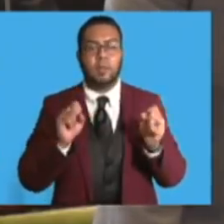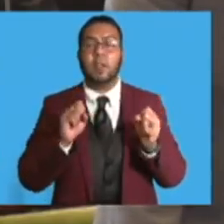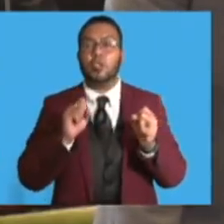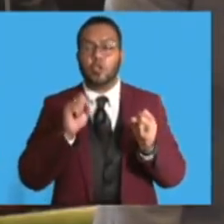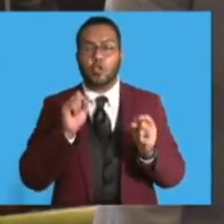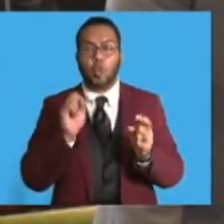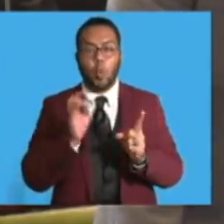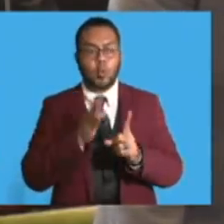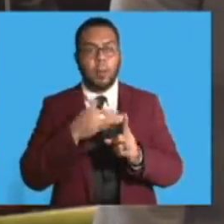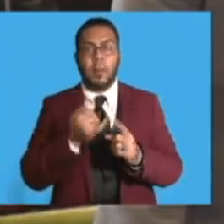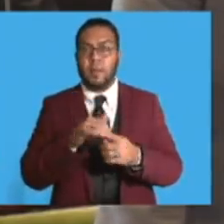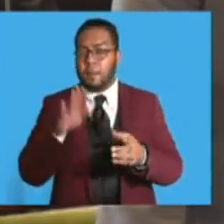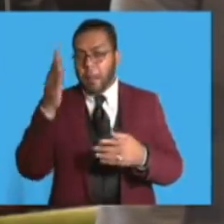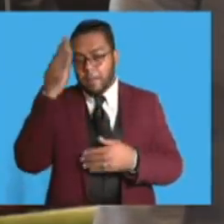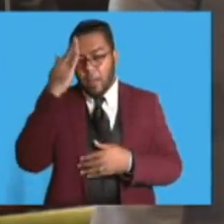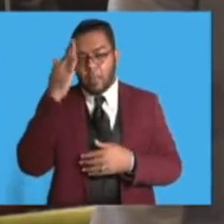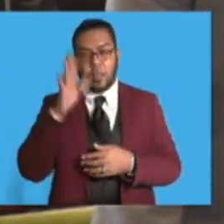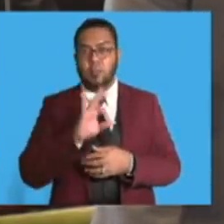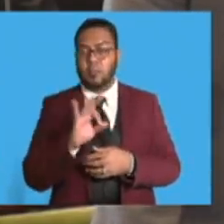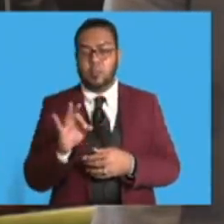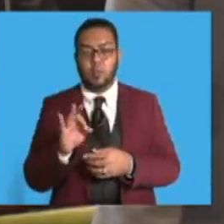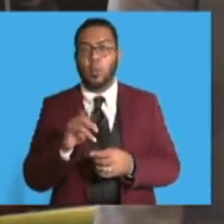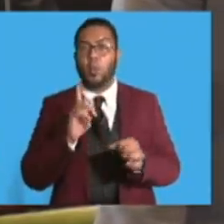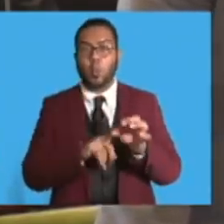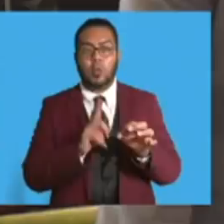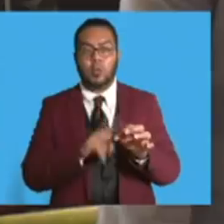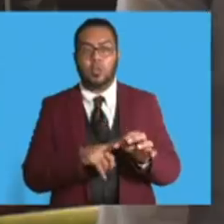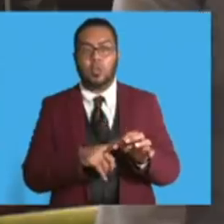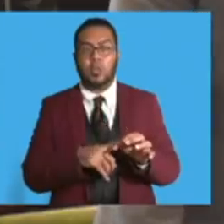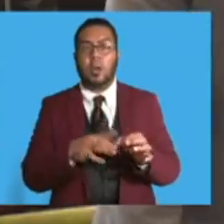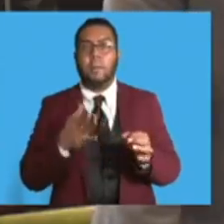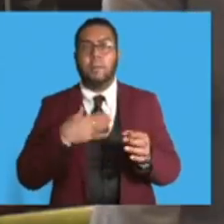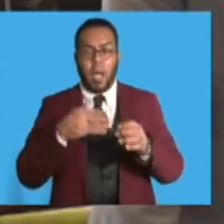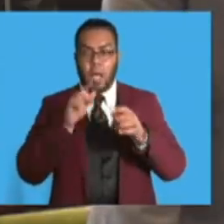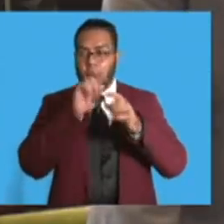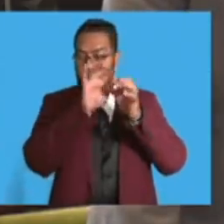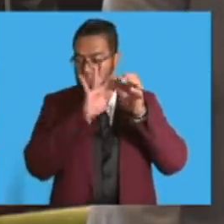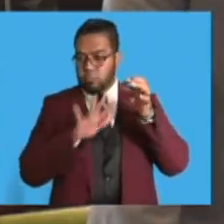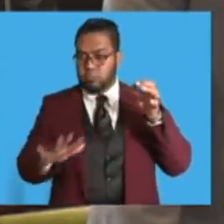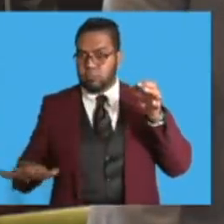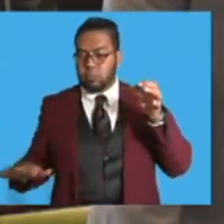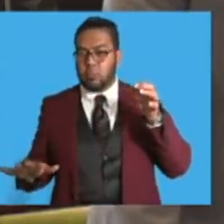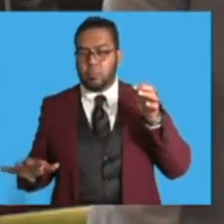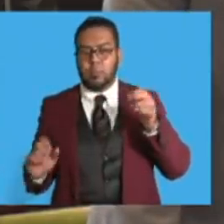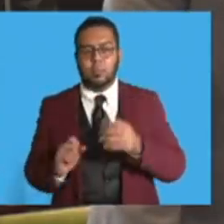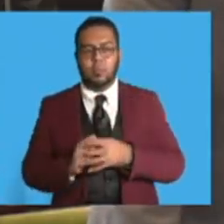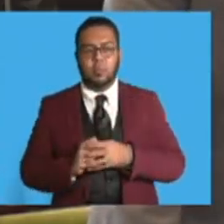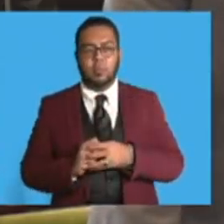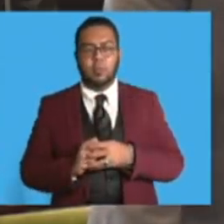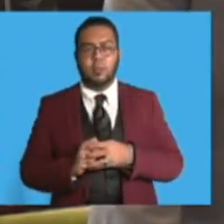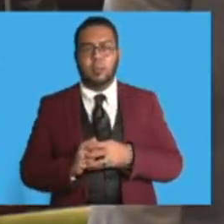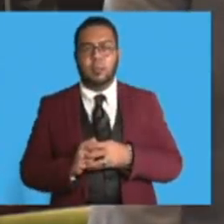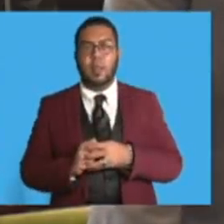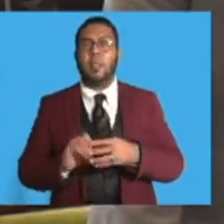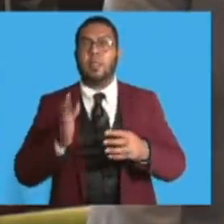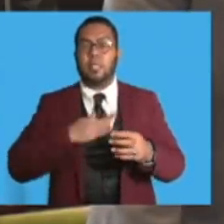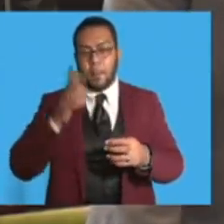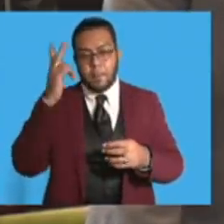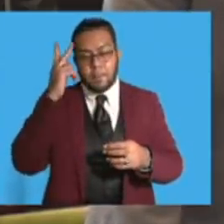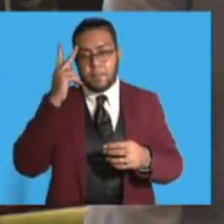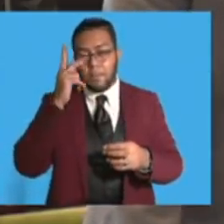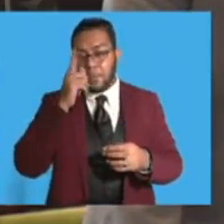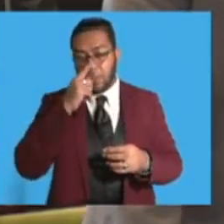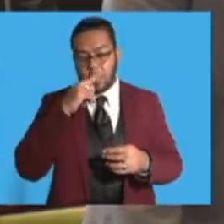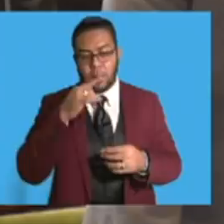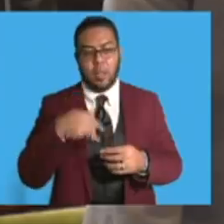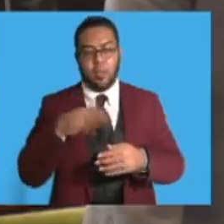abuse. Even my mother was not spared, questioning my parentage. Madam Speaker, these people, my parents, are honorable,